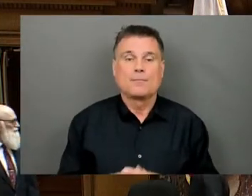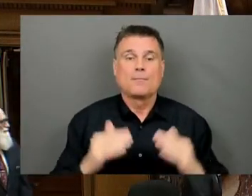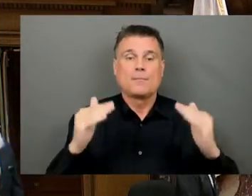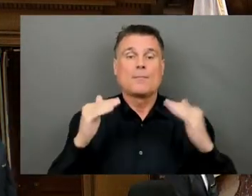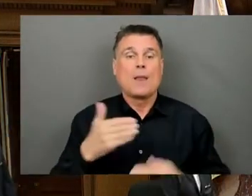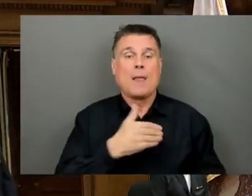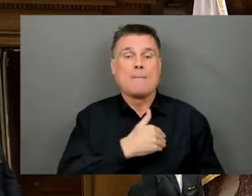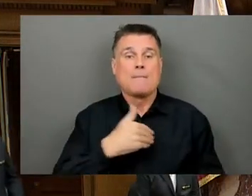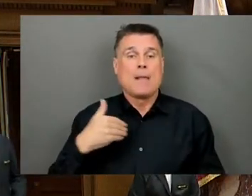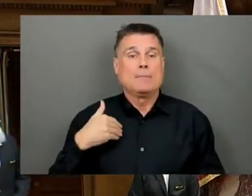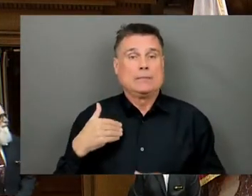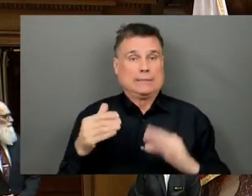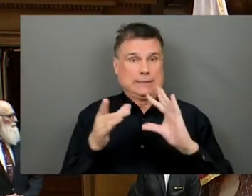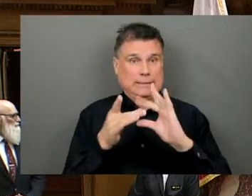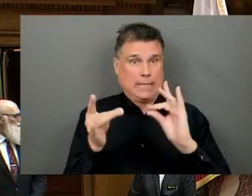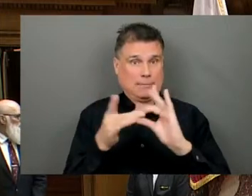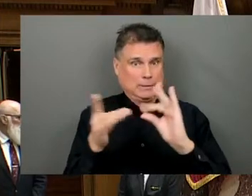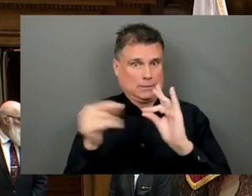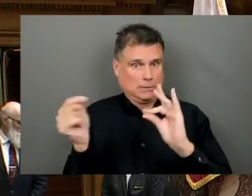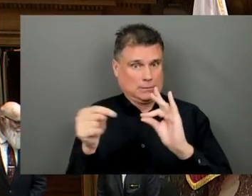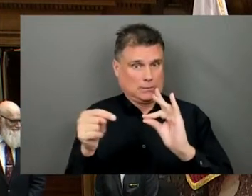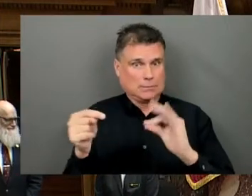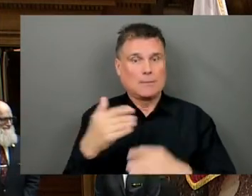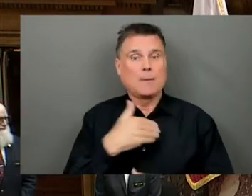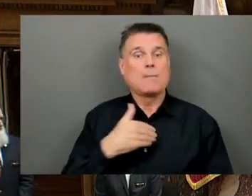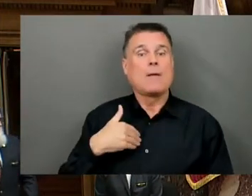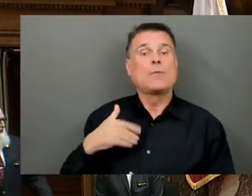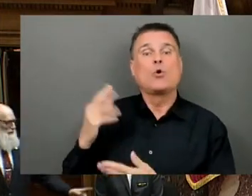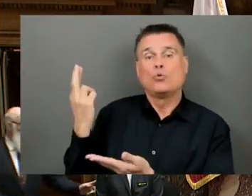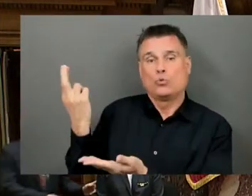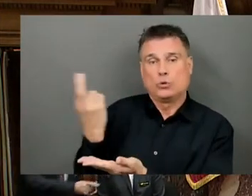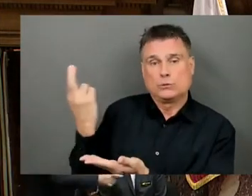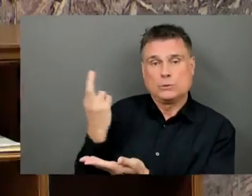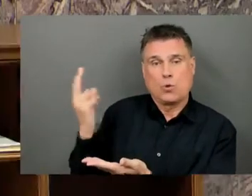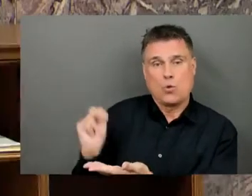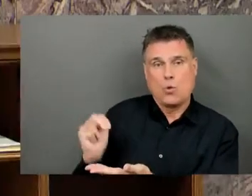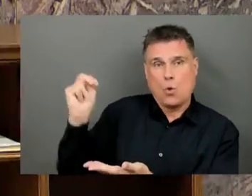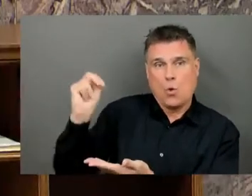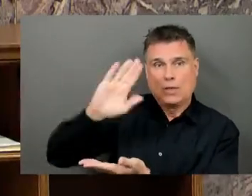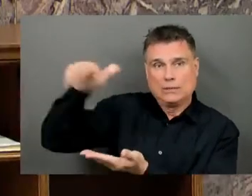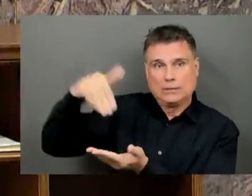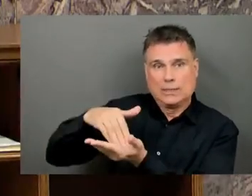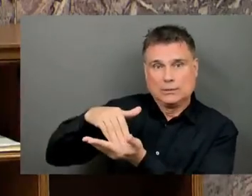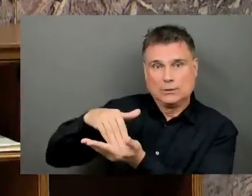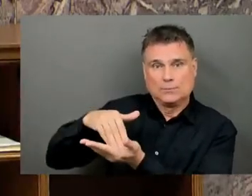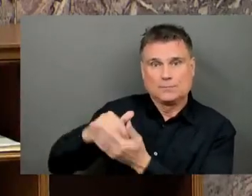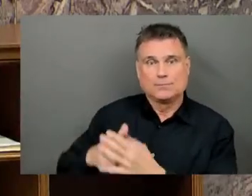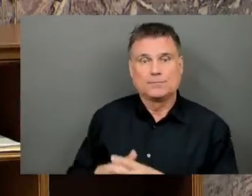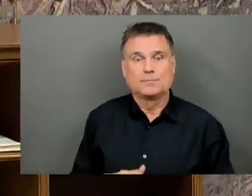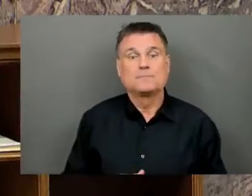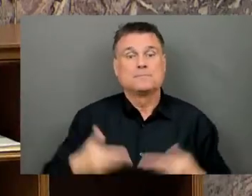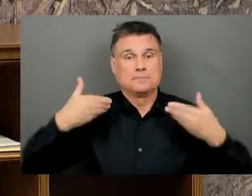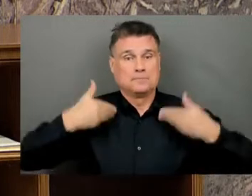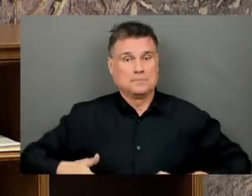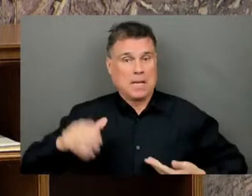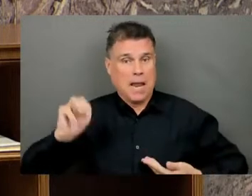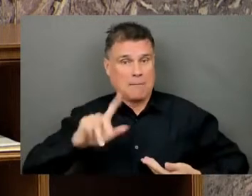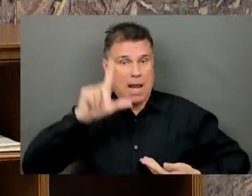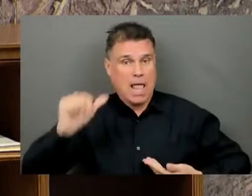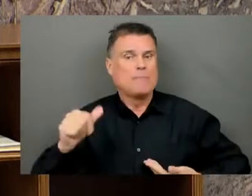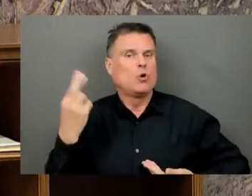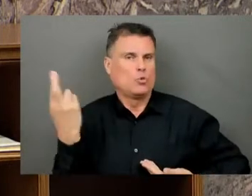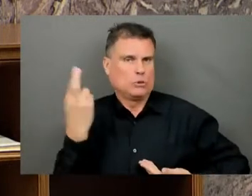Member for Richmond North Centre. Thank you, Honourable Speaker. As the MLA for Richmond North Centre and on behalf of the BC United